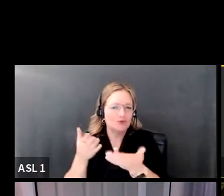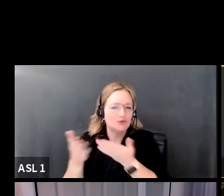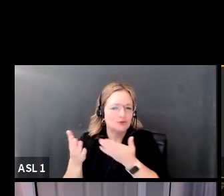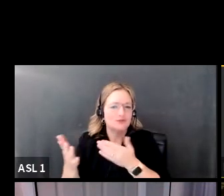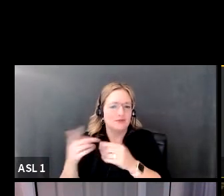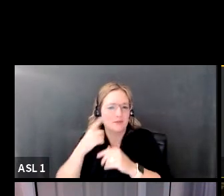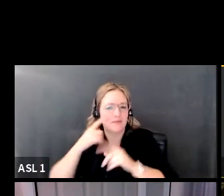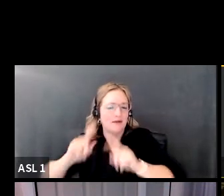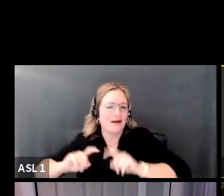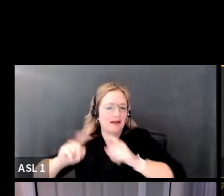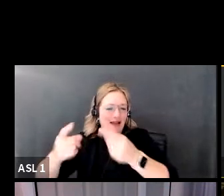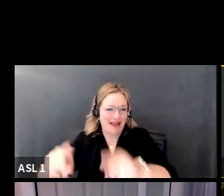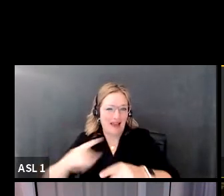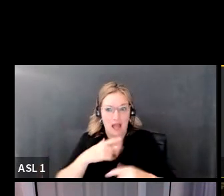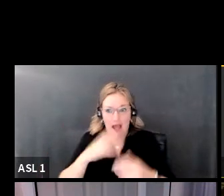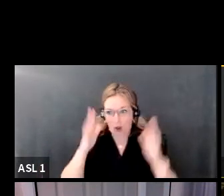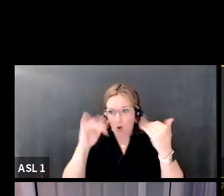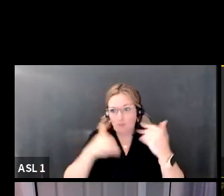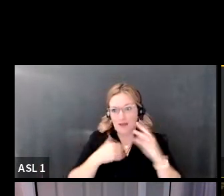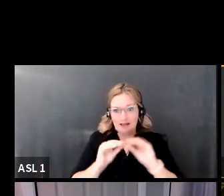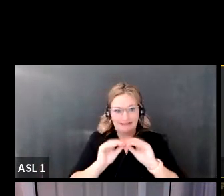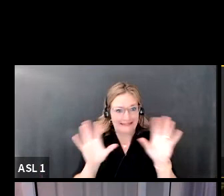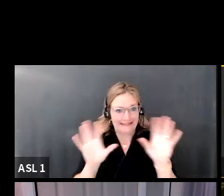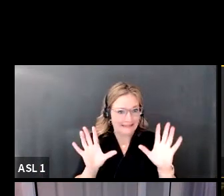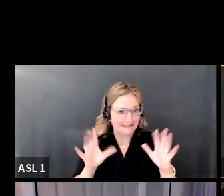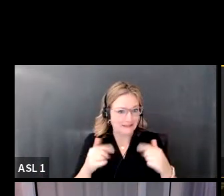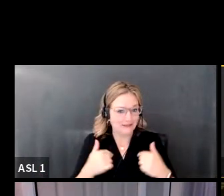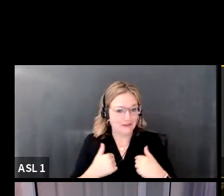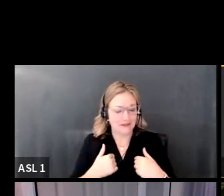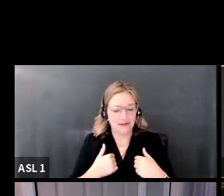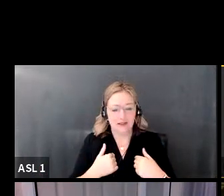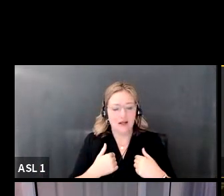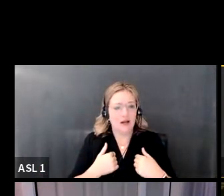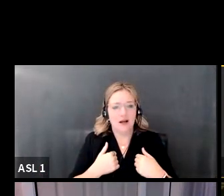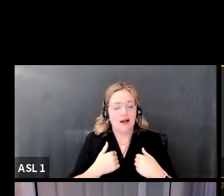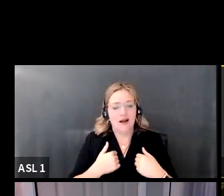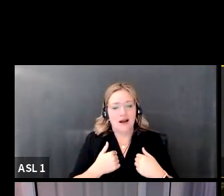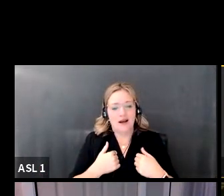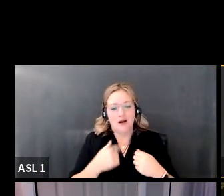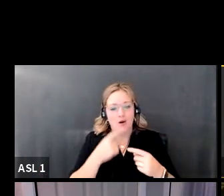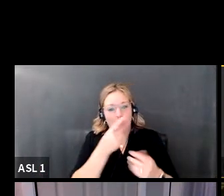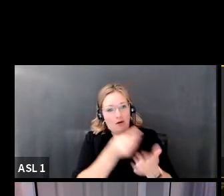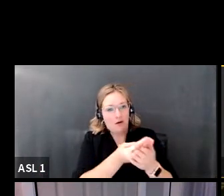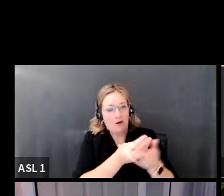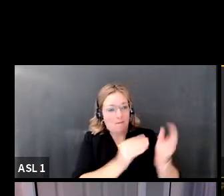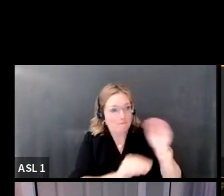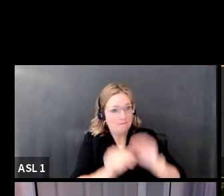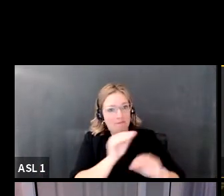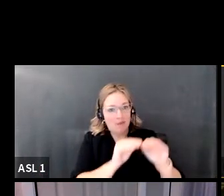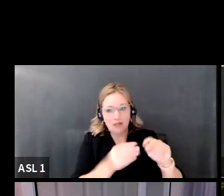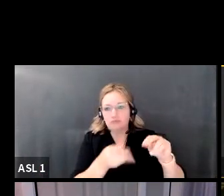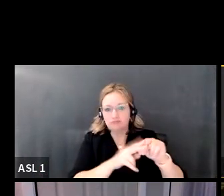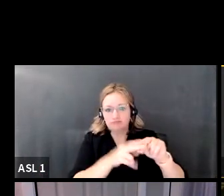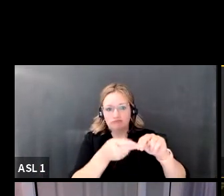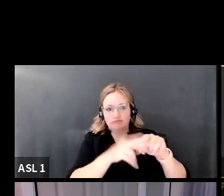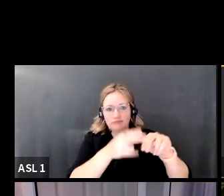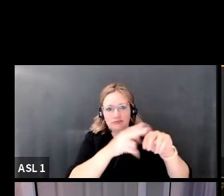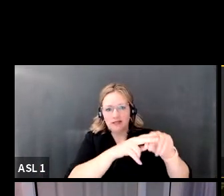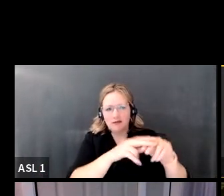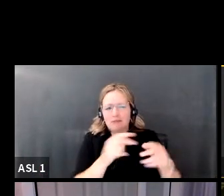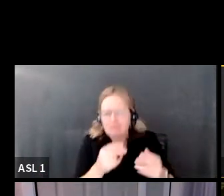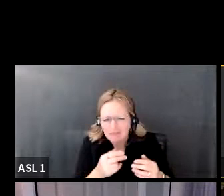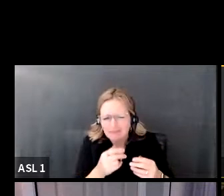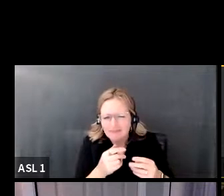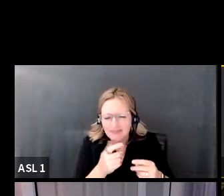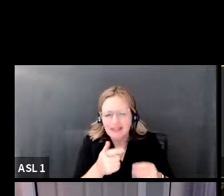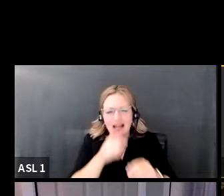so uh i hope that makes sense is is is not to just keep increasing uh one budget when there's a potential reduction coming elsewhere we